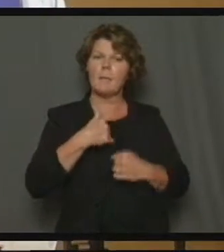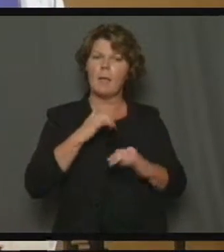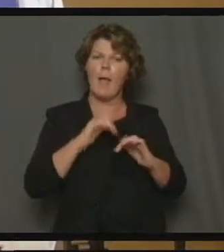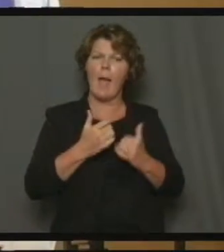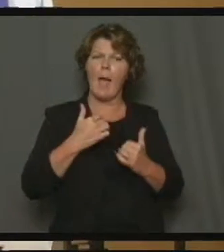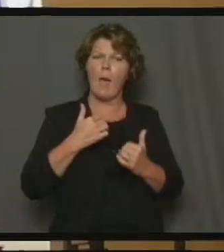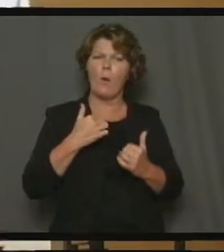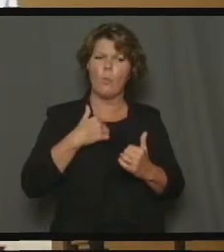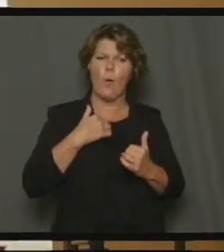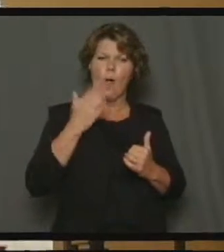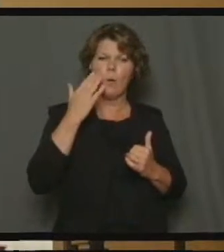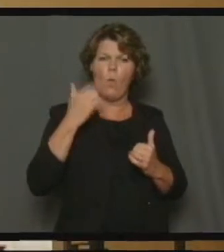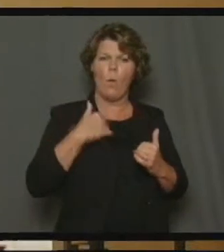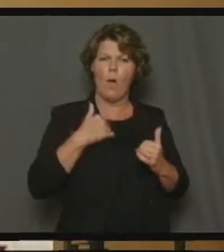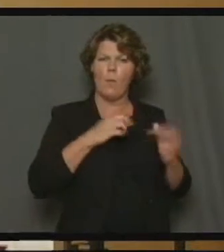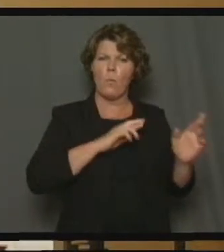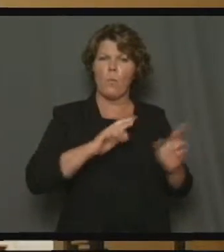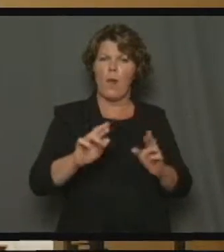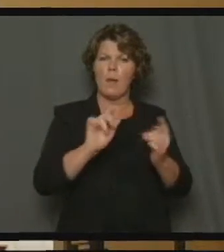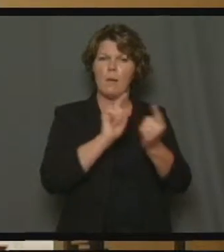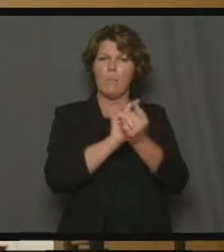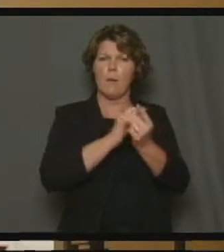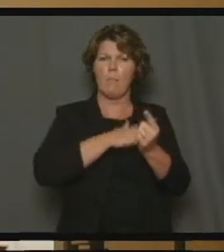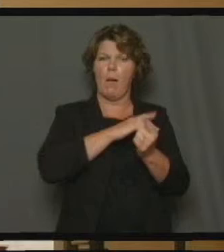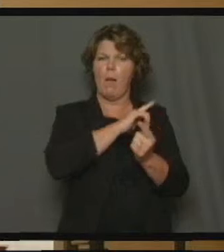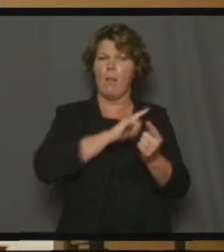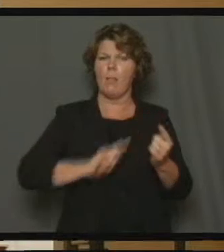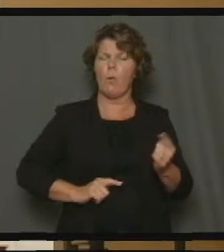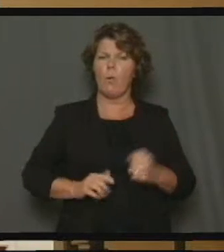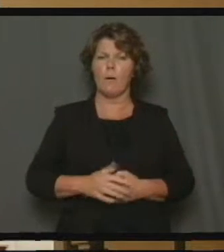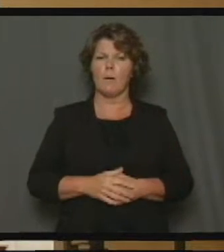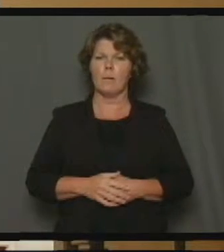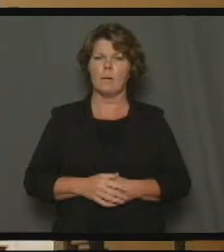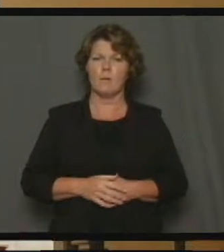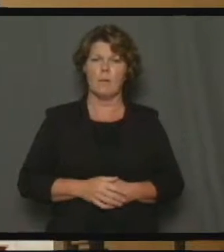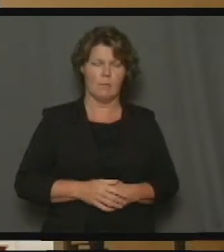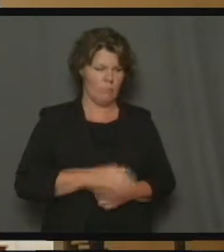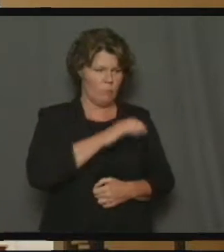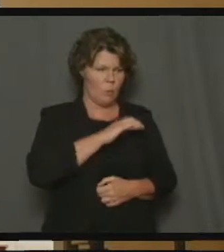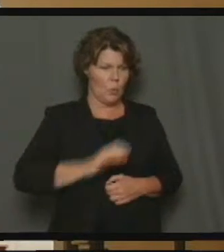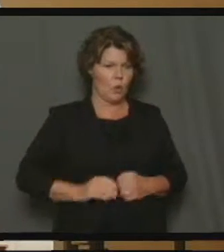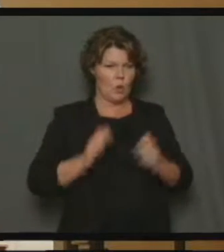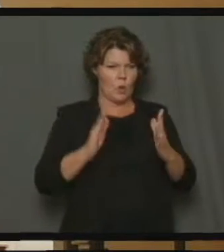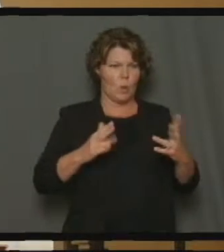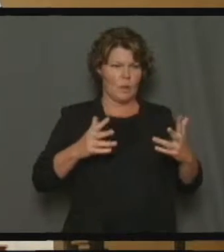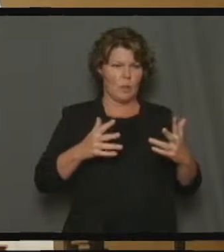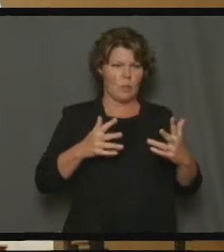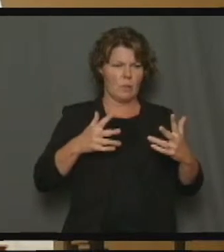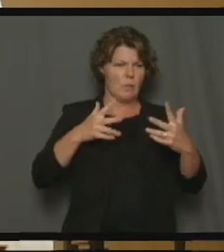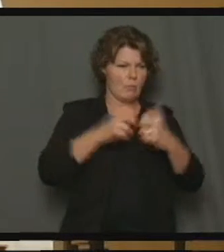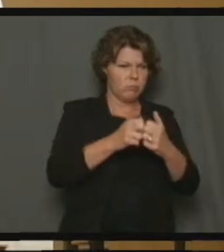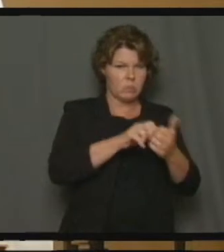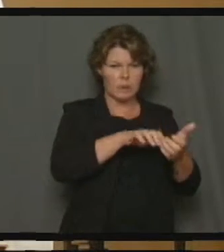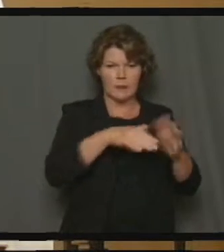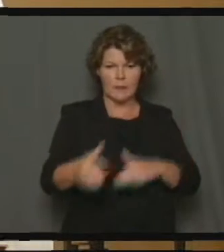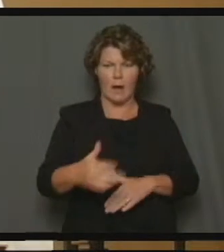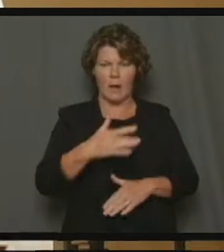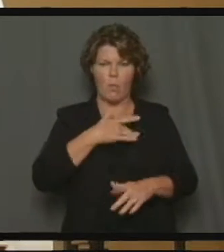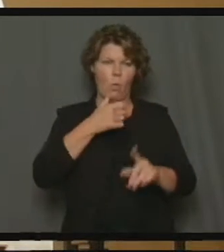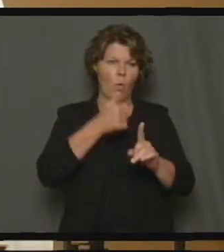I'm prepared to meet my Lord? A Christian dies suddenly in a car accident or a heart attack or an